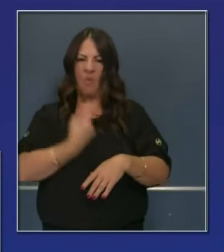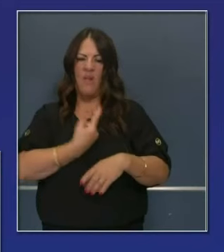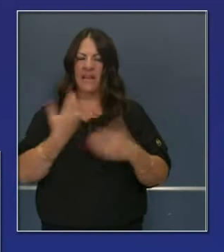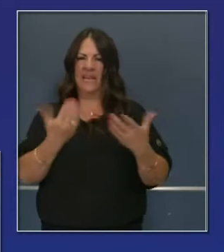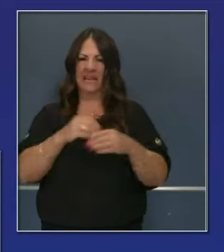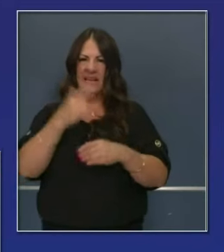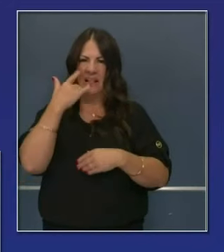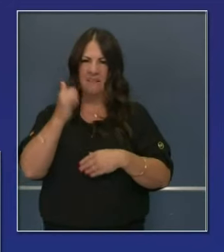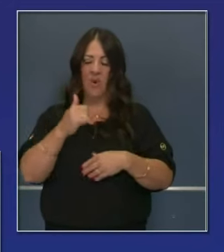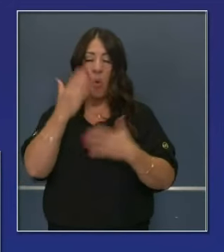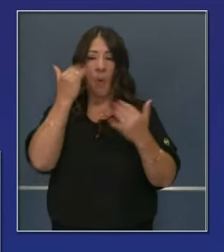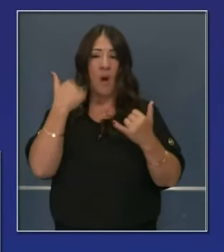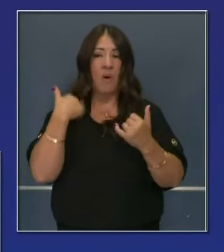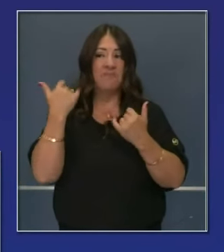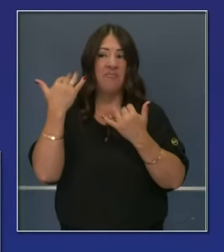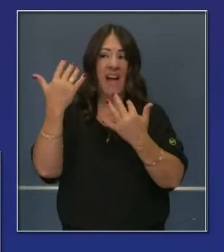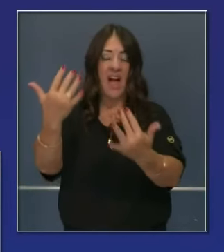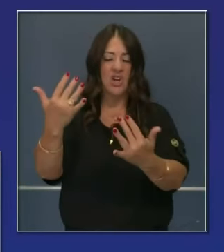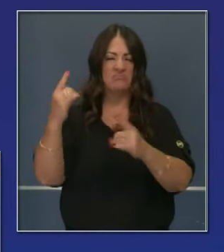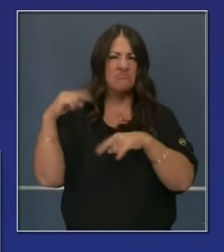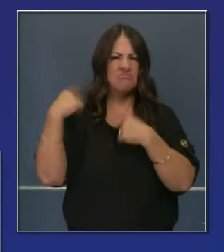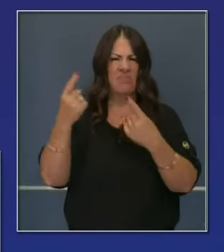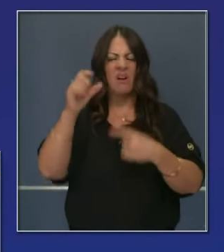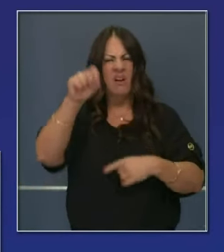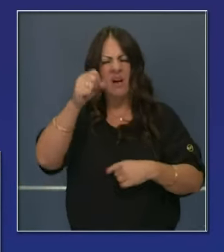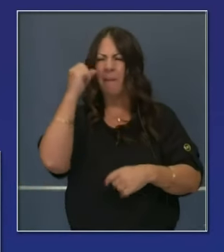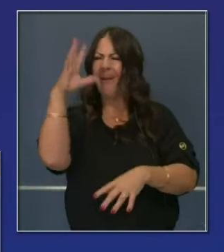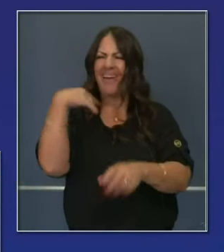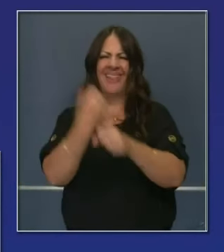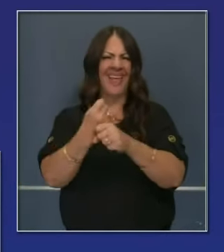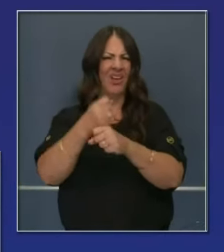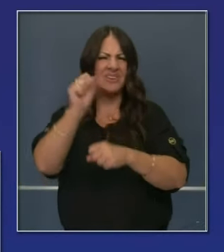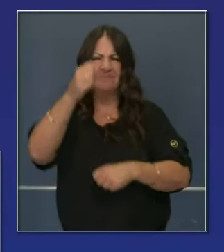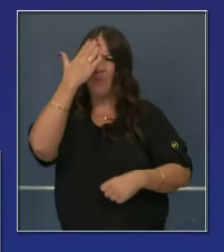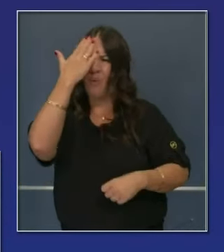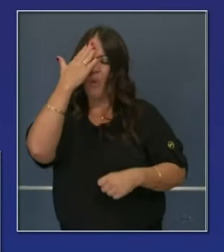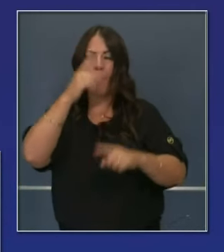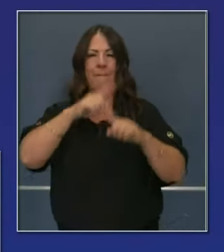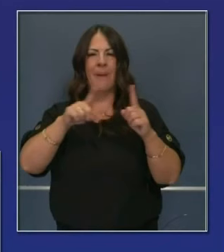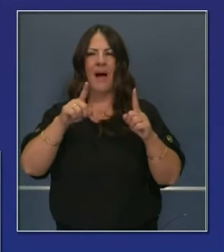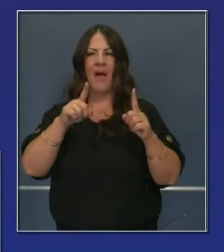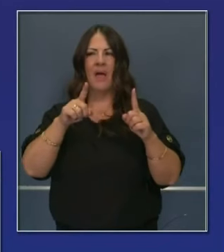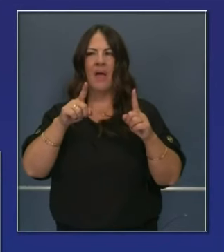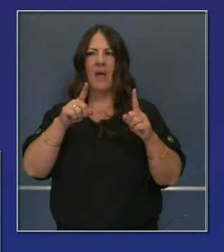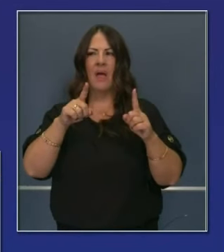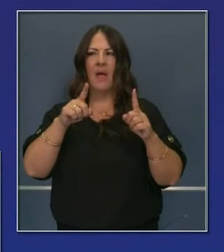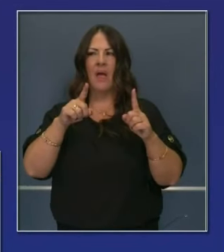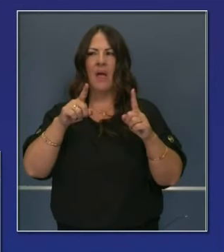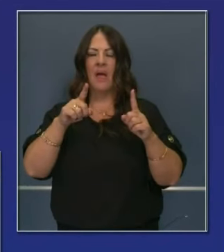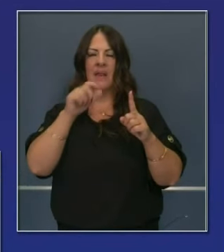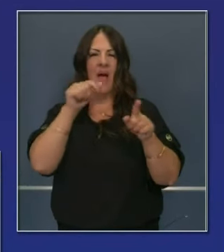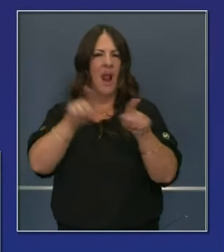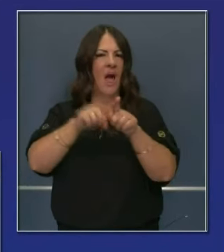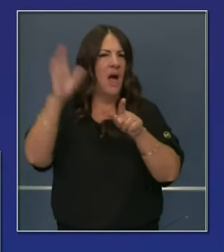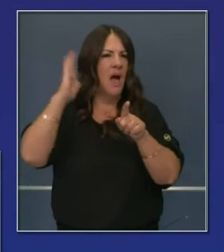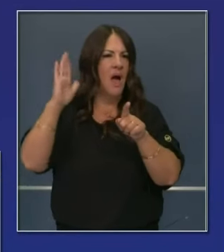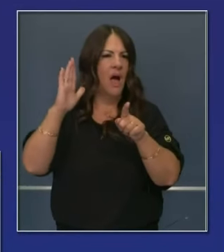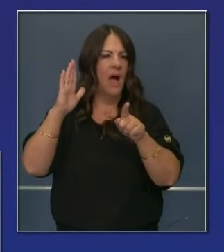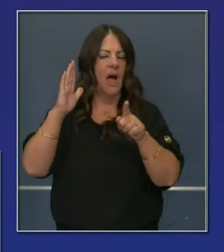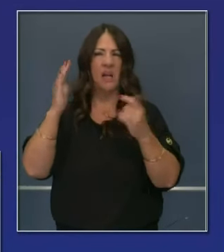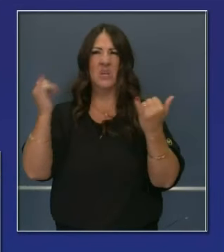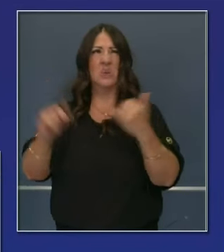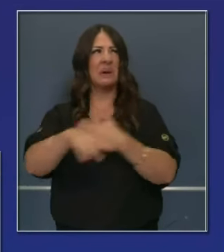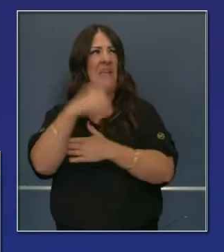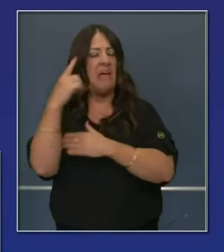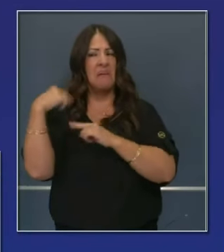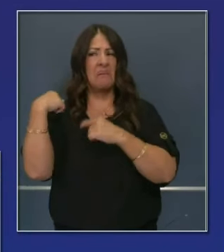reason we have wildfires. We've had wildfires historically, but the ferocity and the devastation of these mega